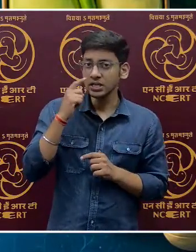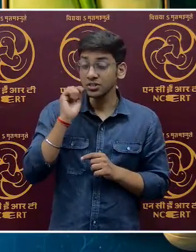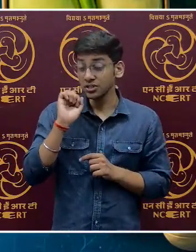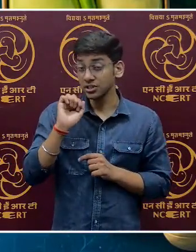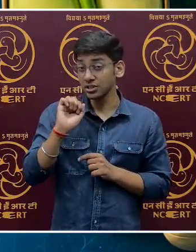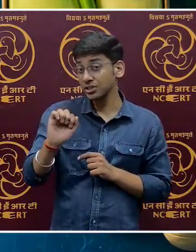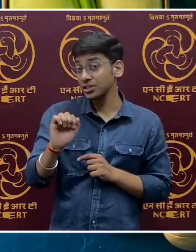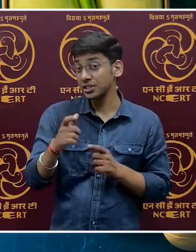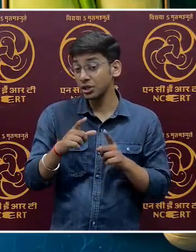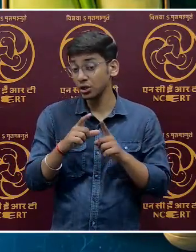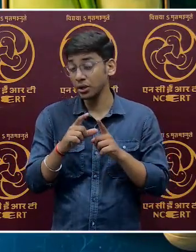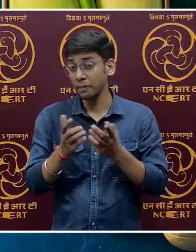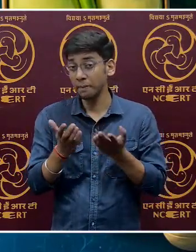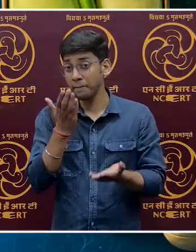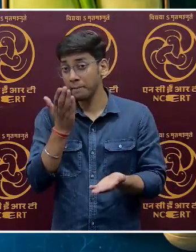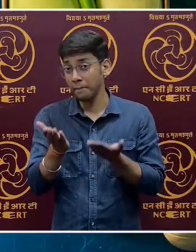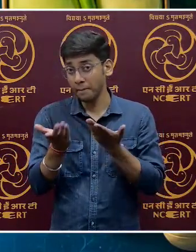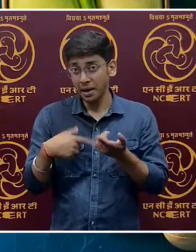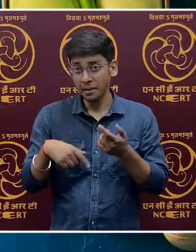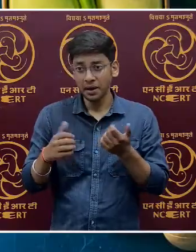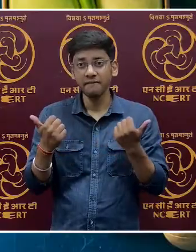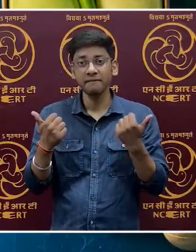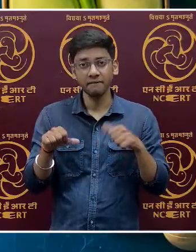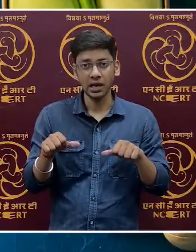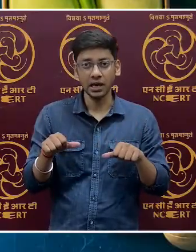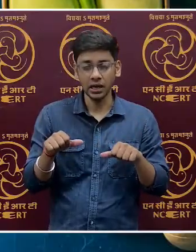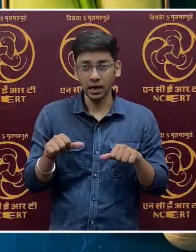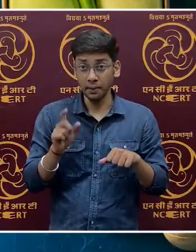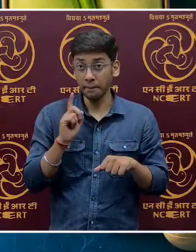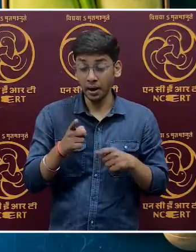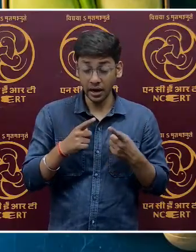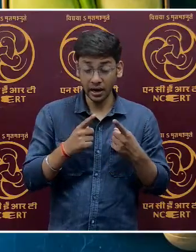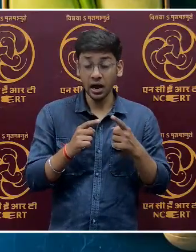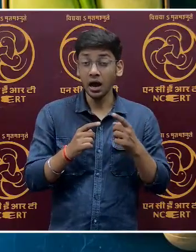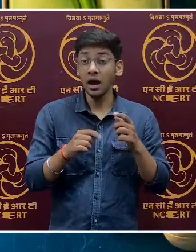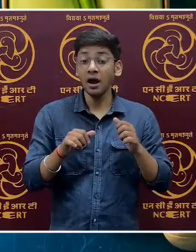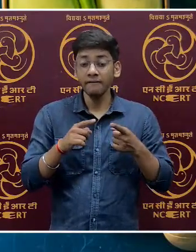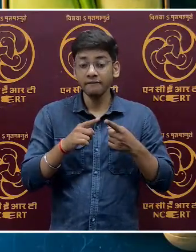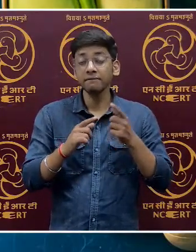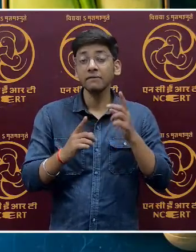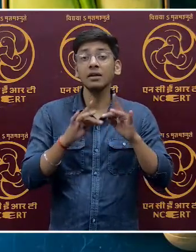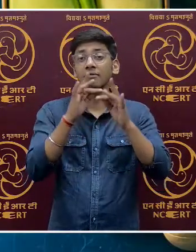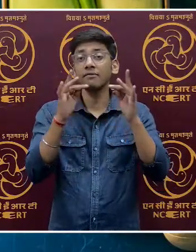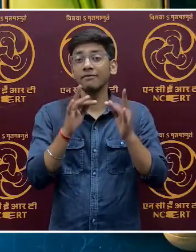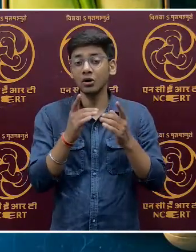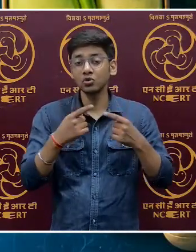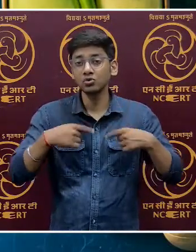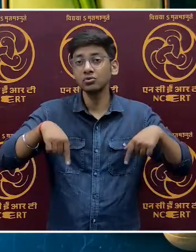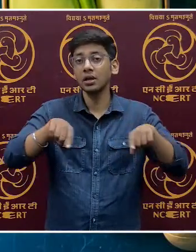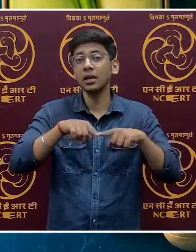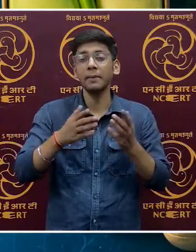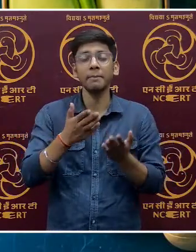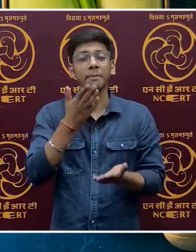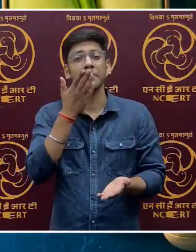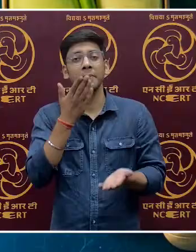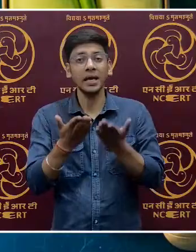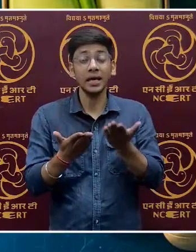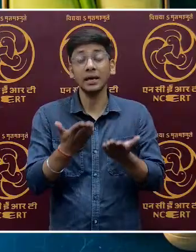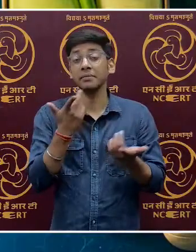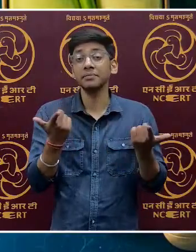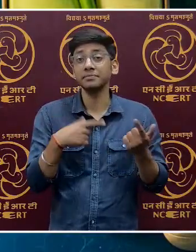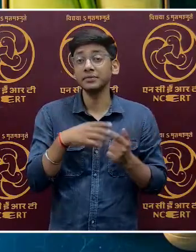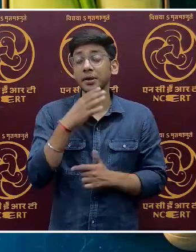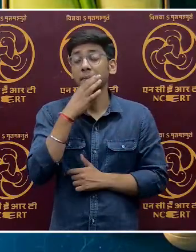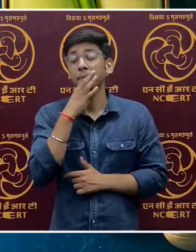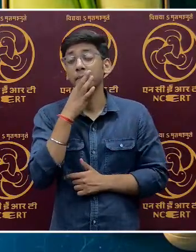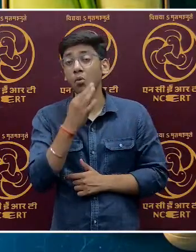for doing the experiments. But virtual lab can give that scope also, and that's why it is important to